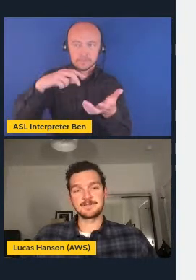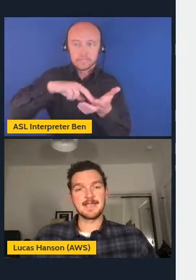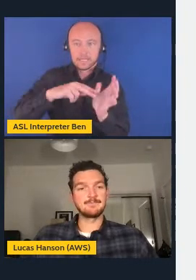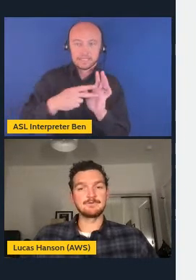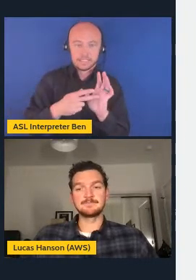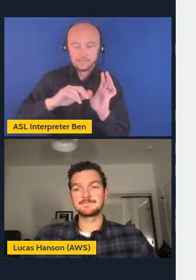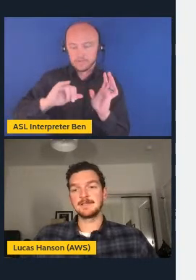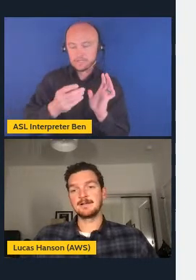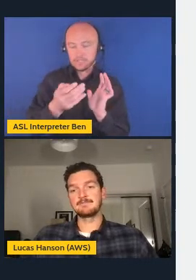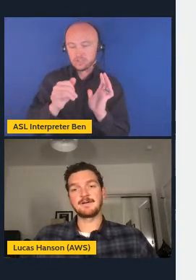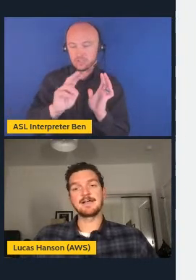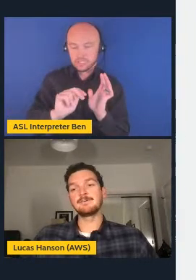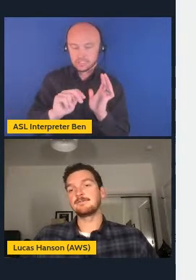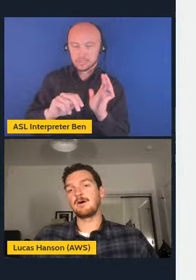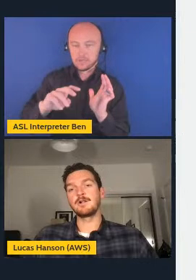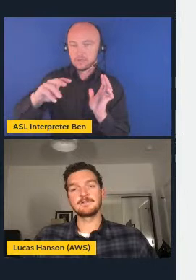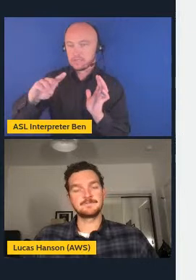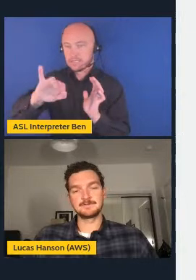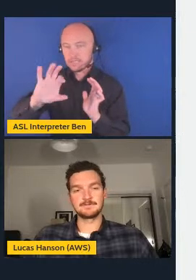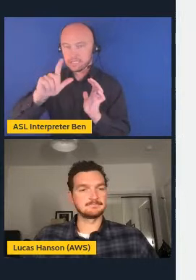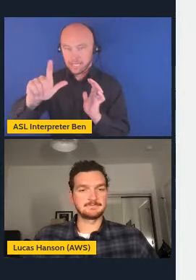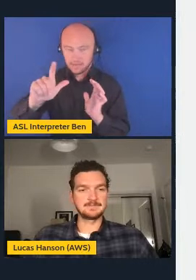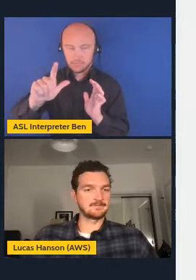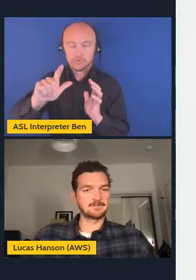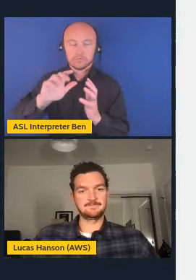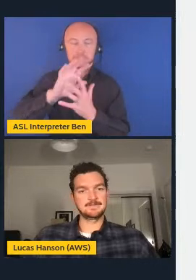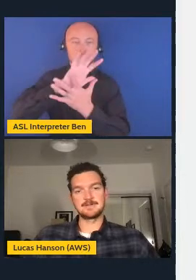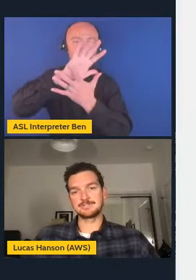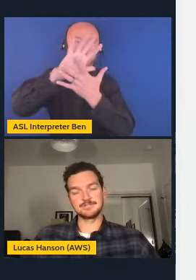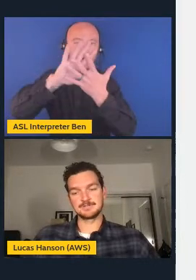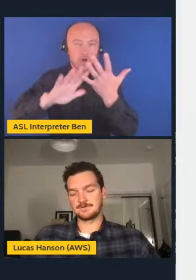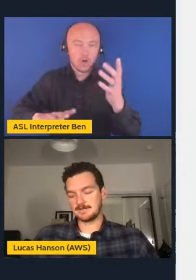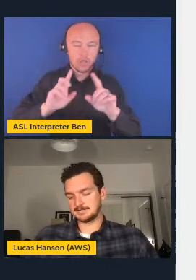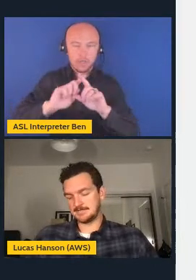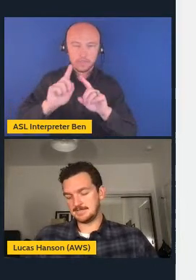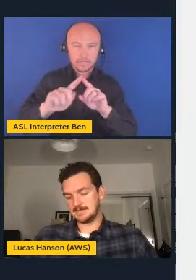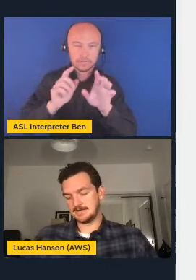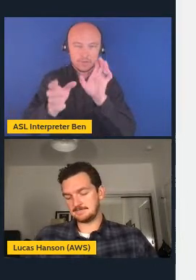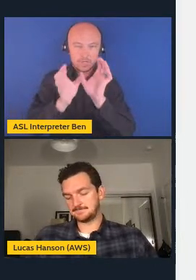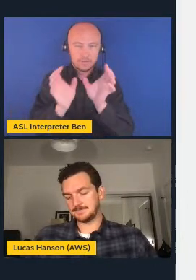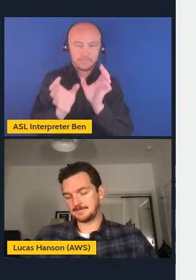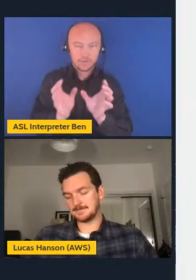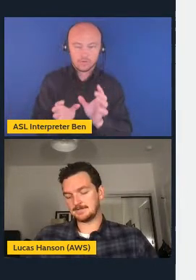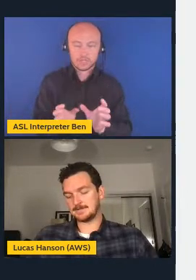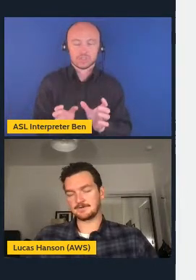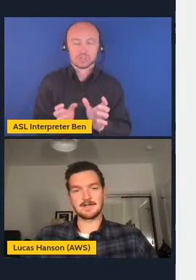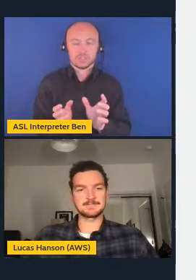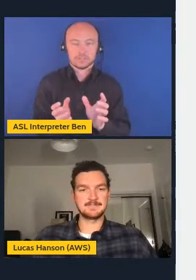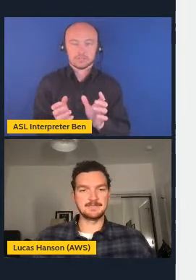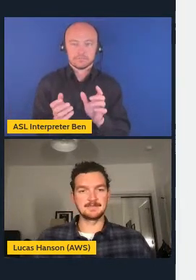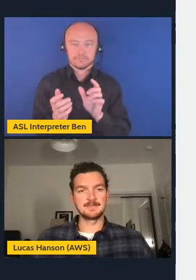JSON or YAML file all of your different configurations across the